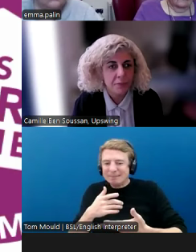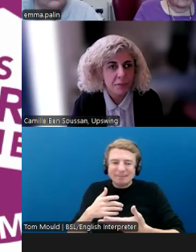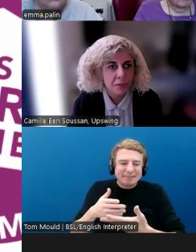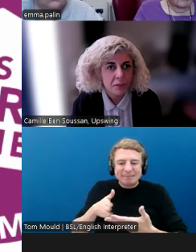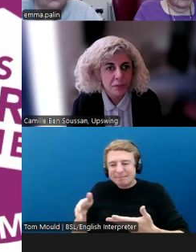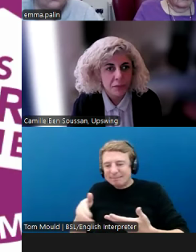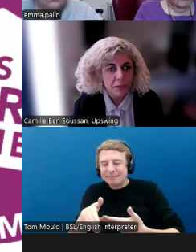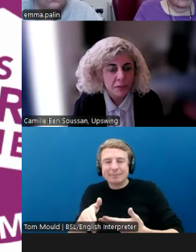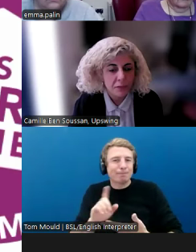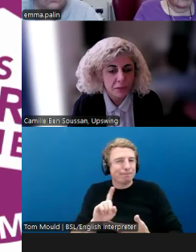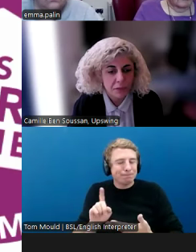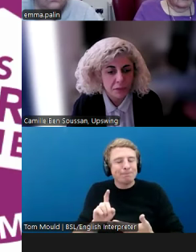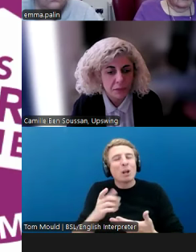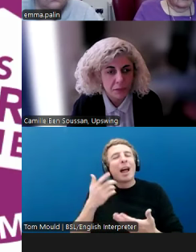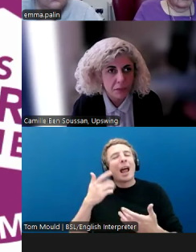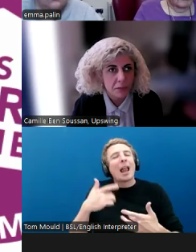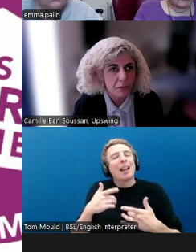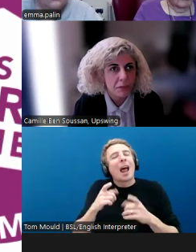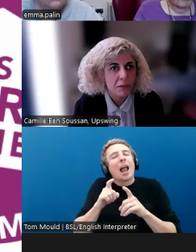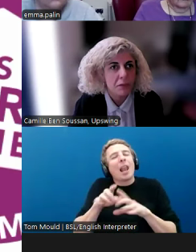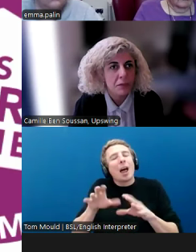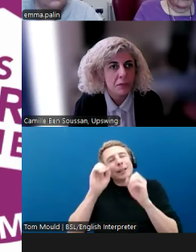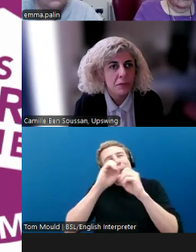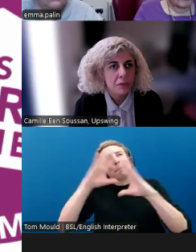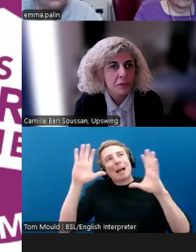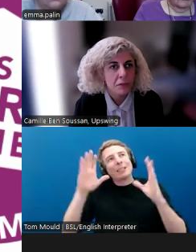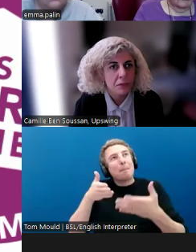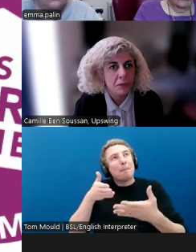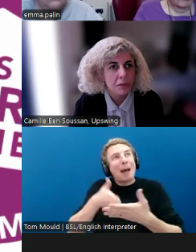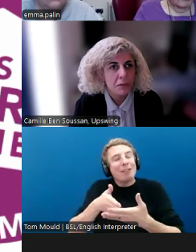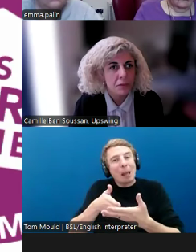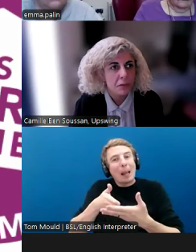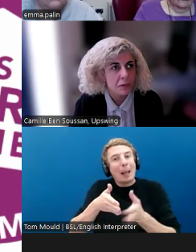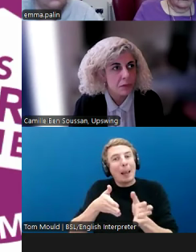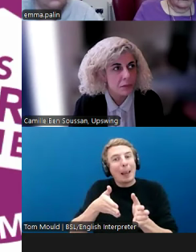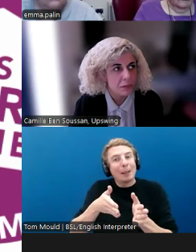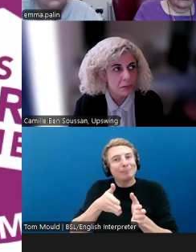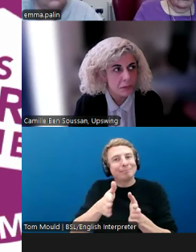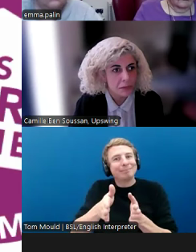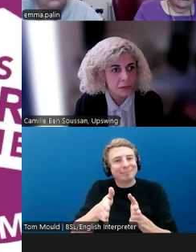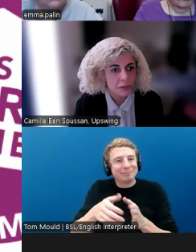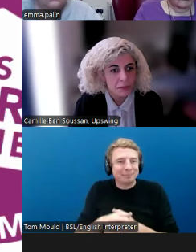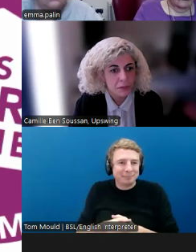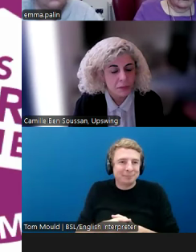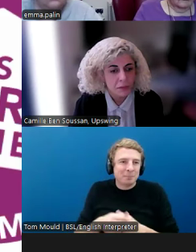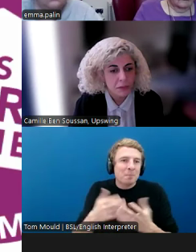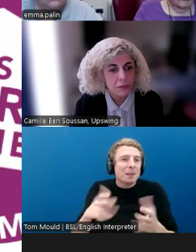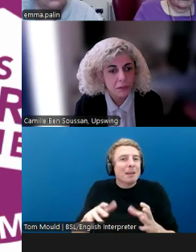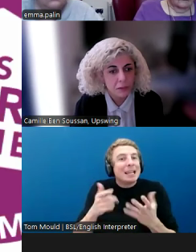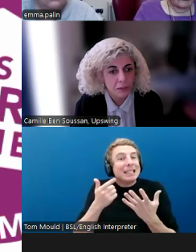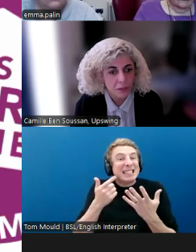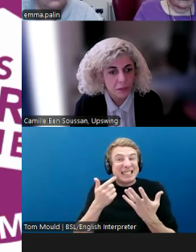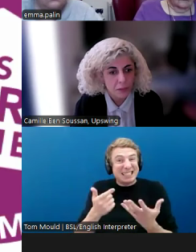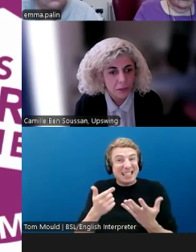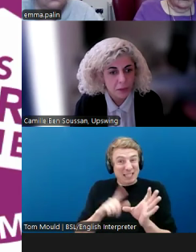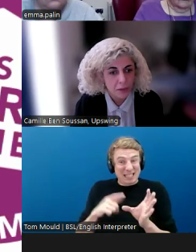have initiatives such as the National Day of Arts in Care Homes, which we have just celebrated our 7th year. And we were so excited that over 1,000